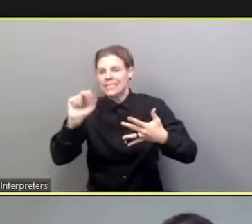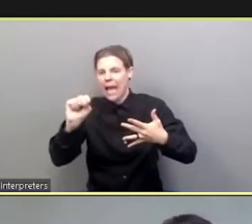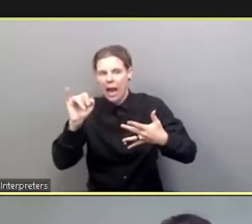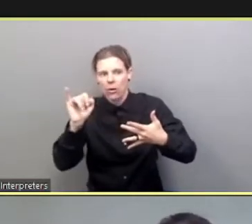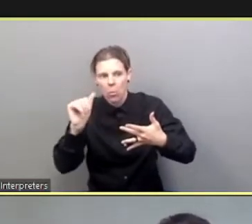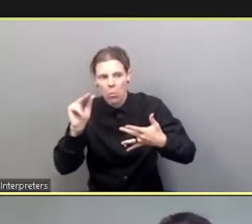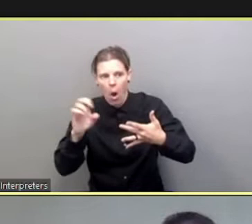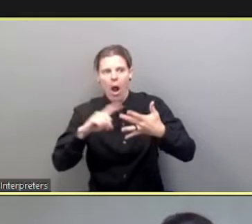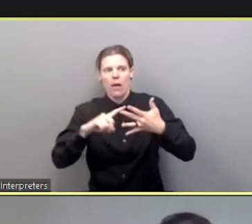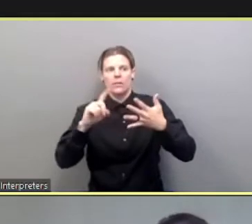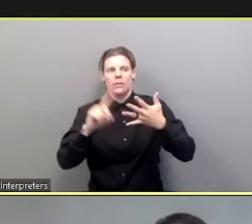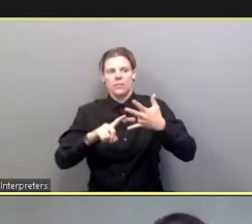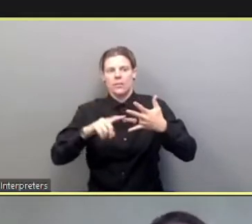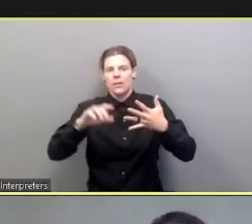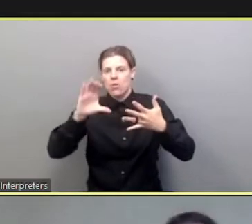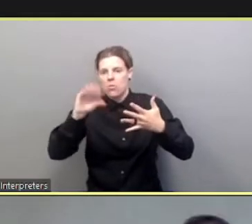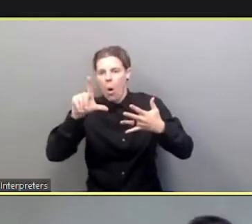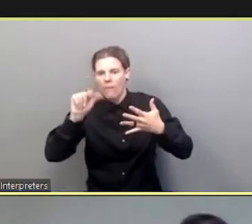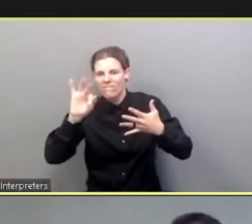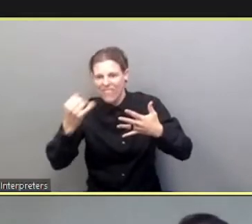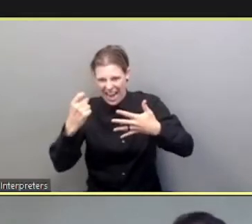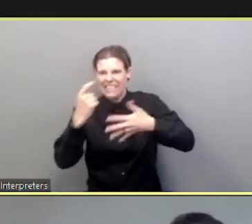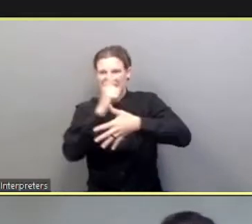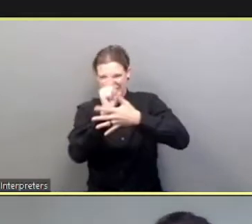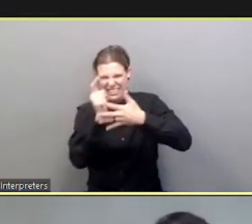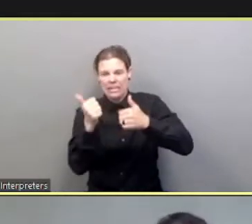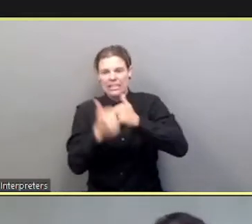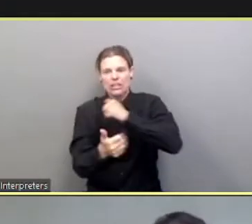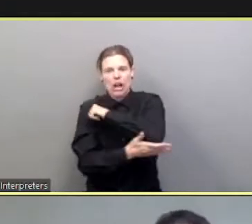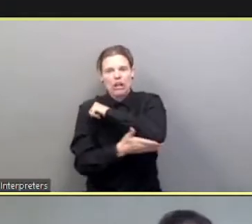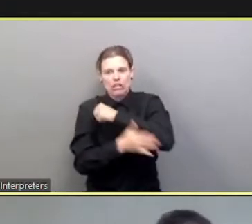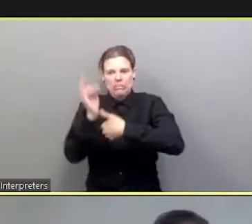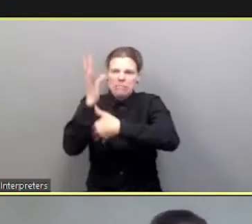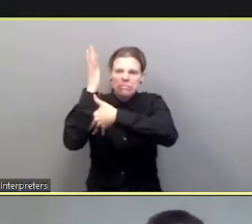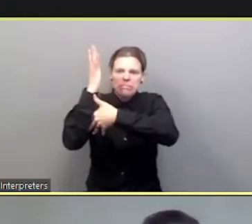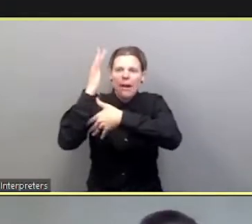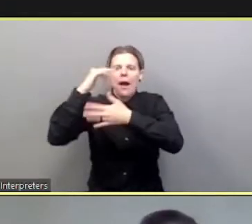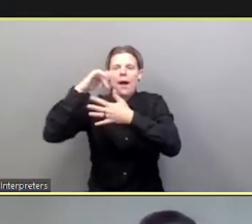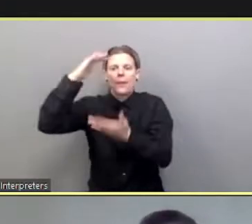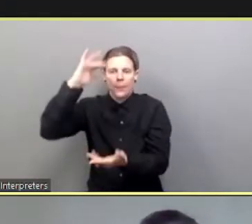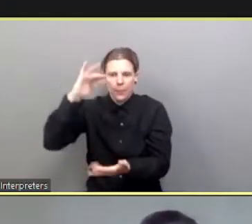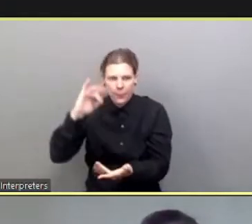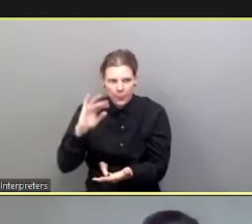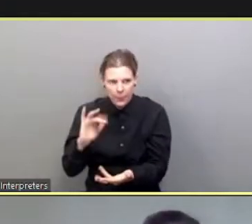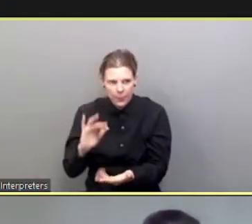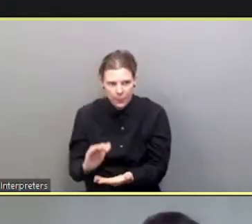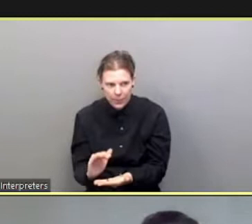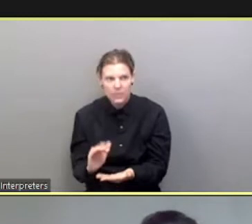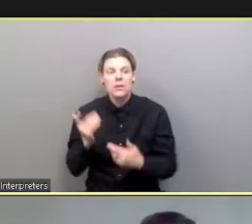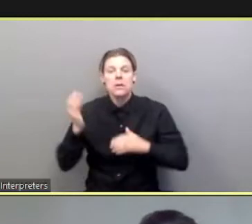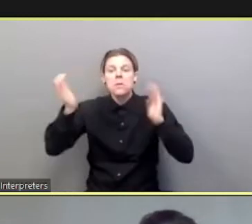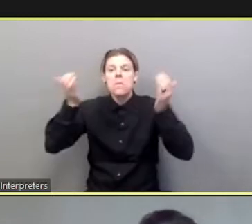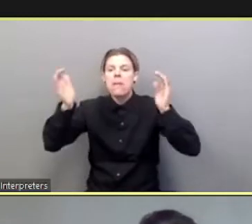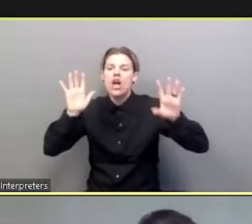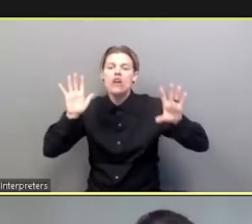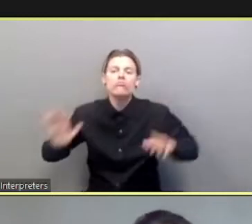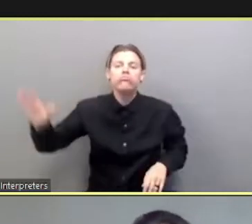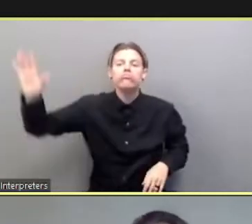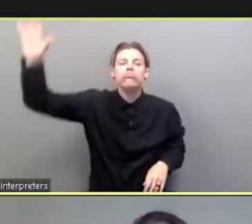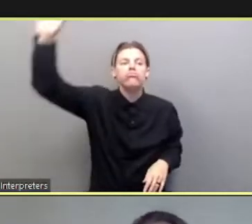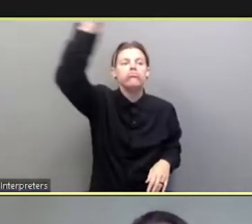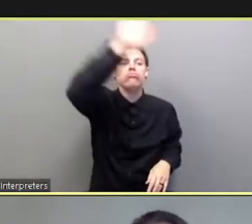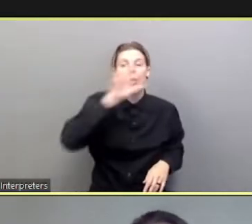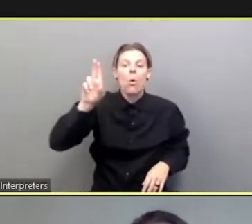And again, I want to emphasize, even across the United States, if you look at this at the county level in the United